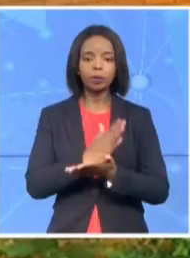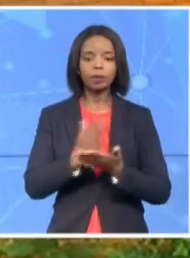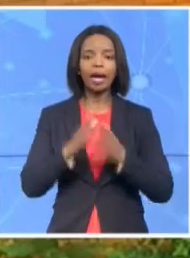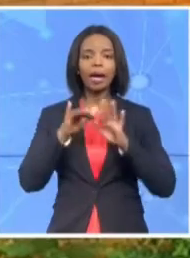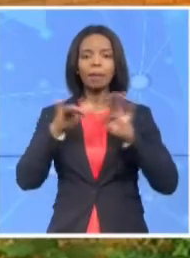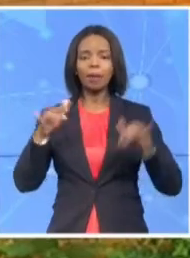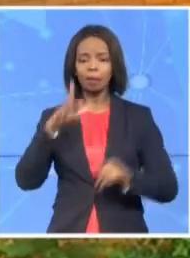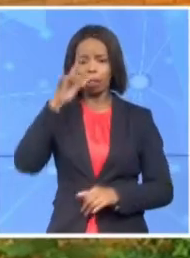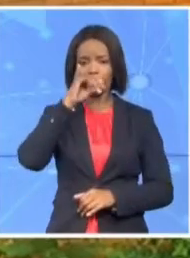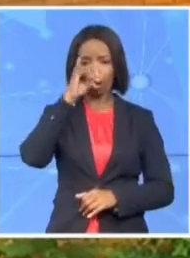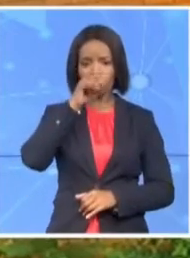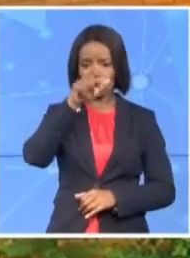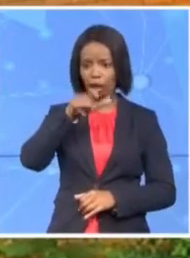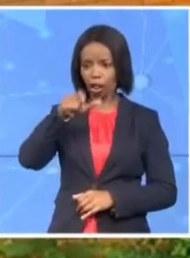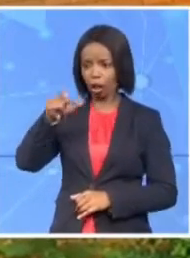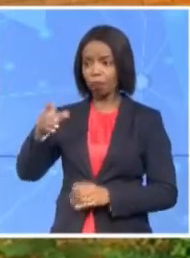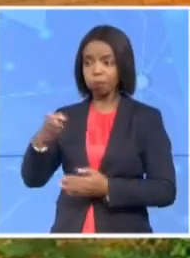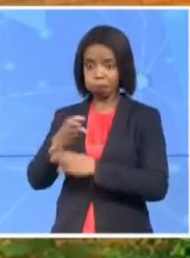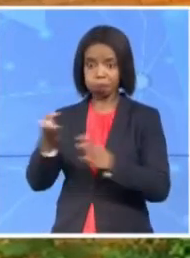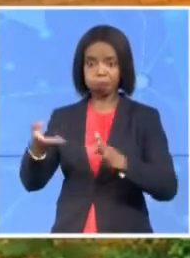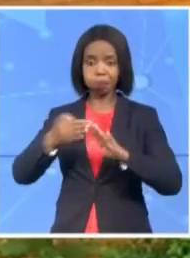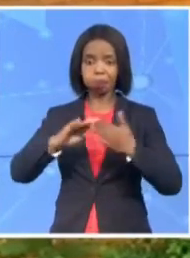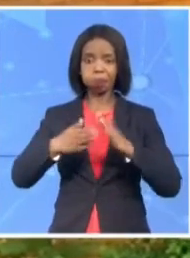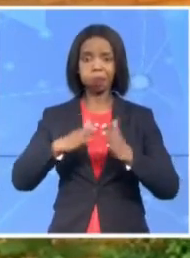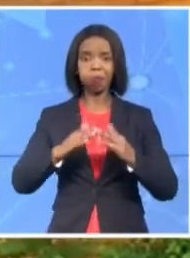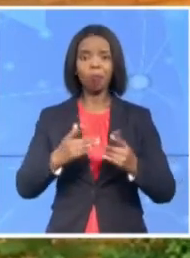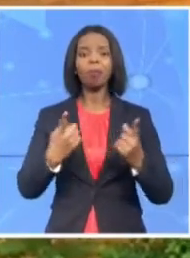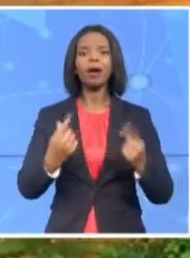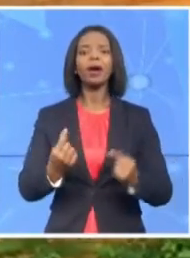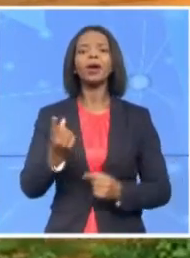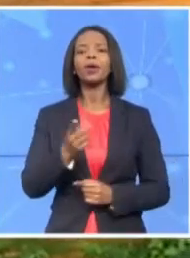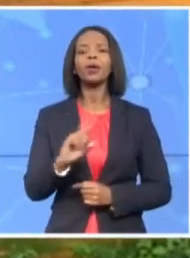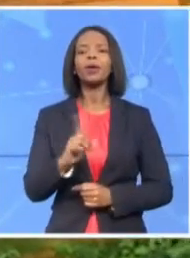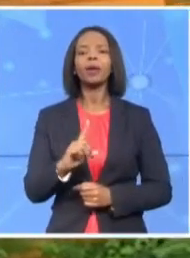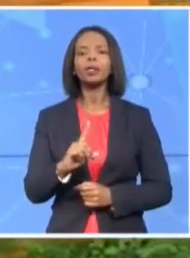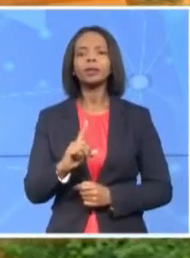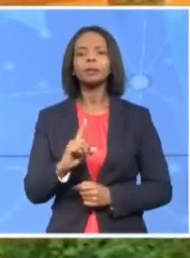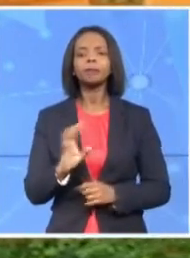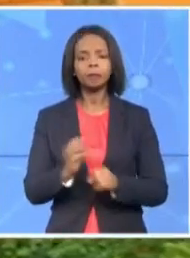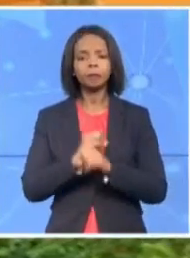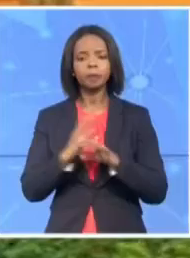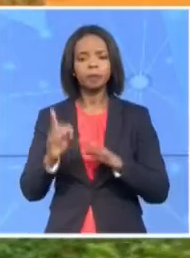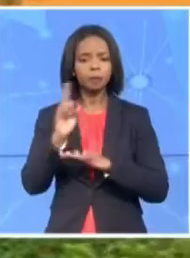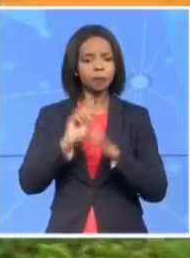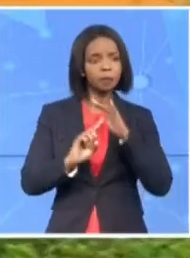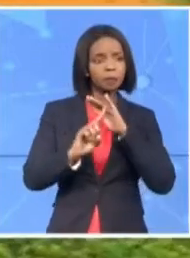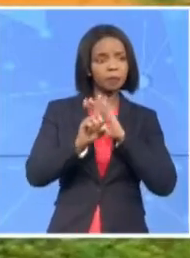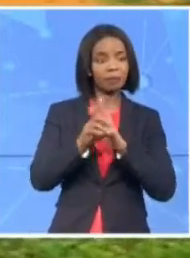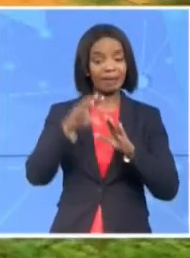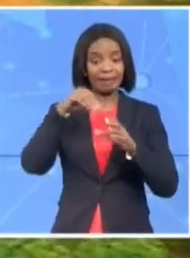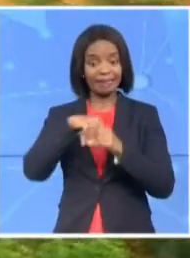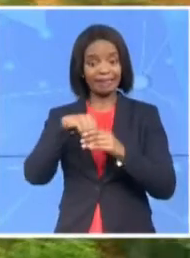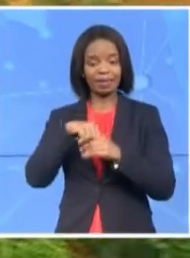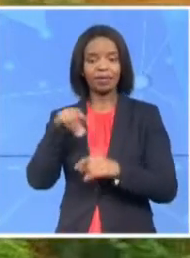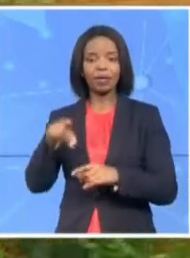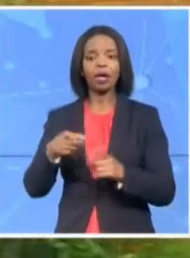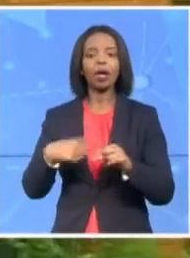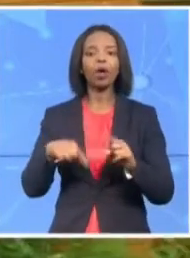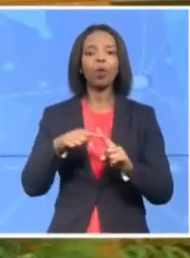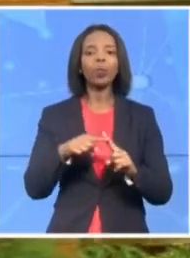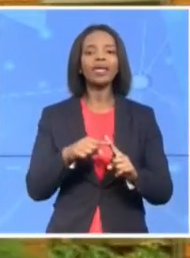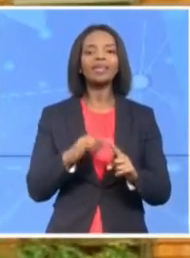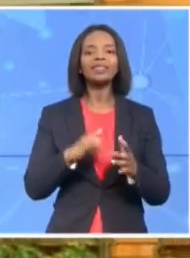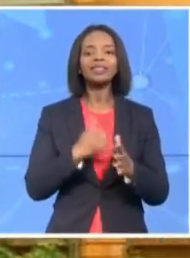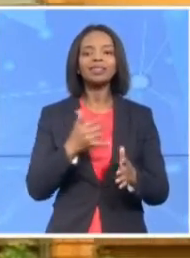it off, the ceiling falling off. We actually, inside there, we wanted to just do this crossing from inside there, but of course